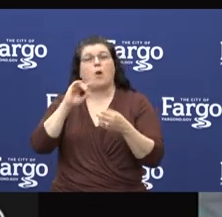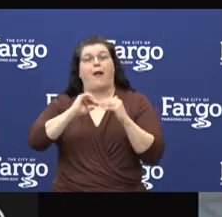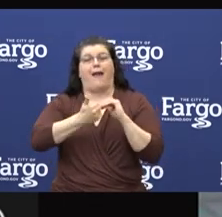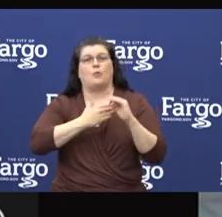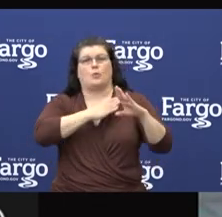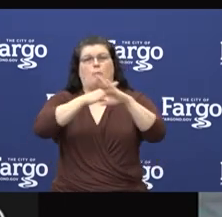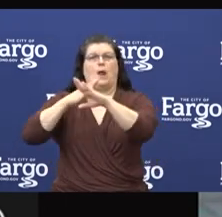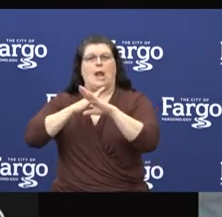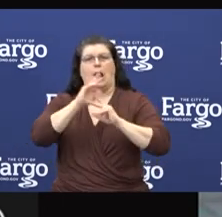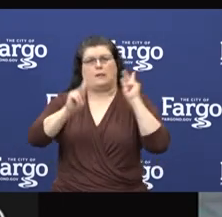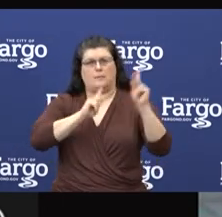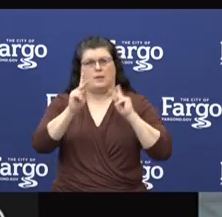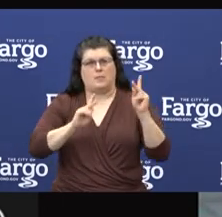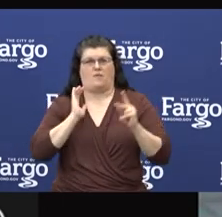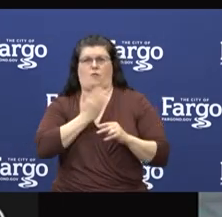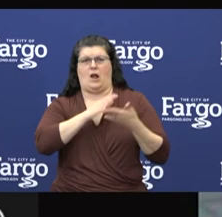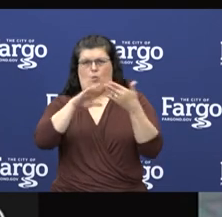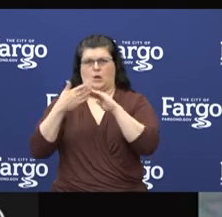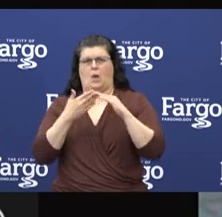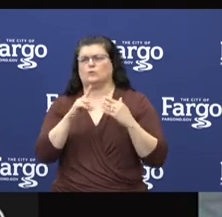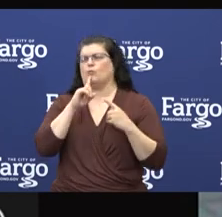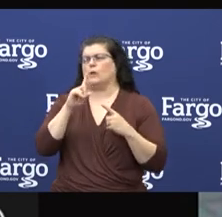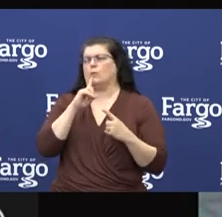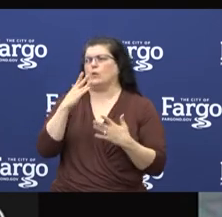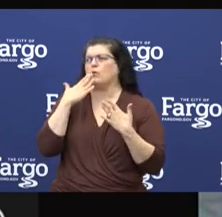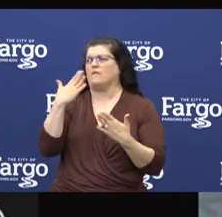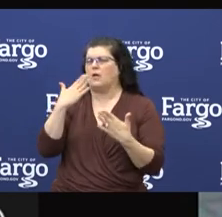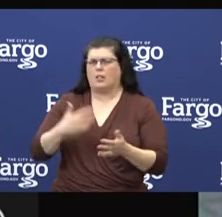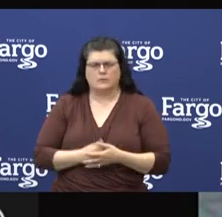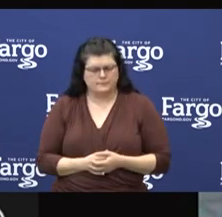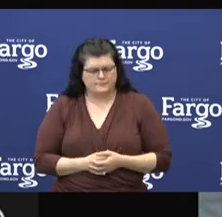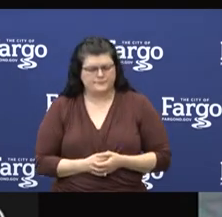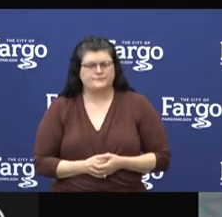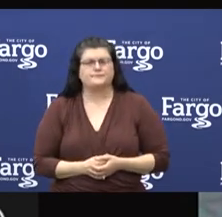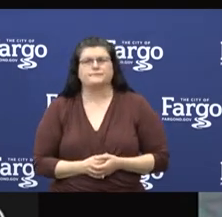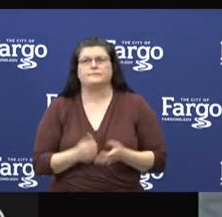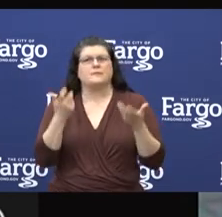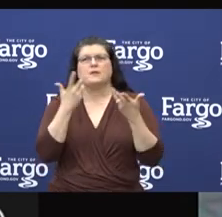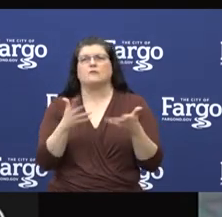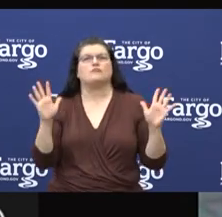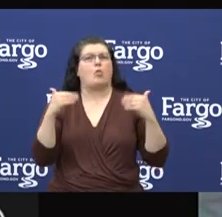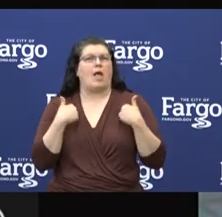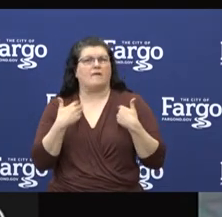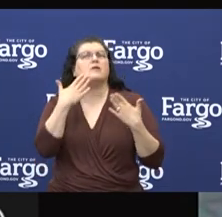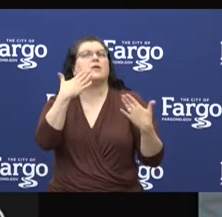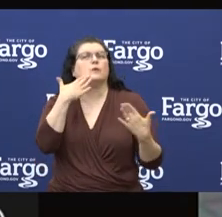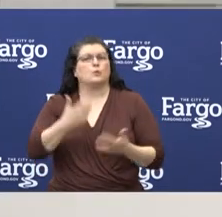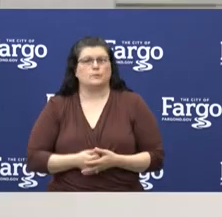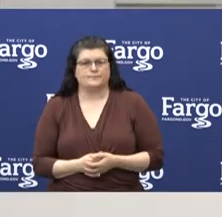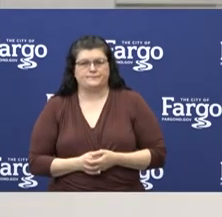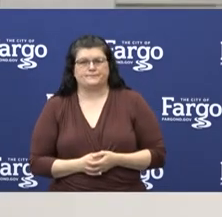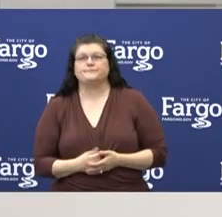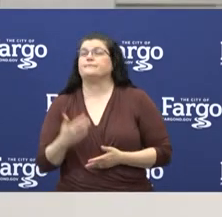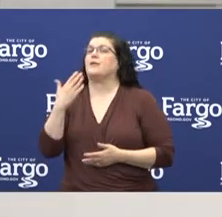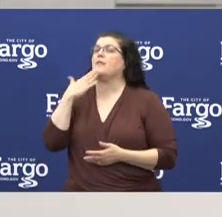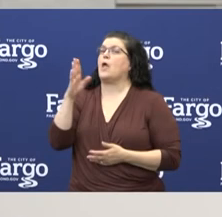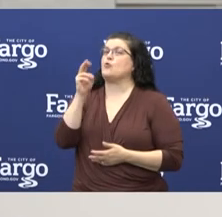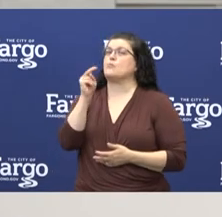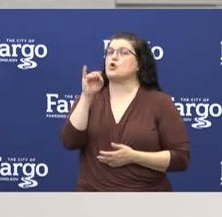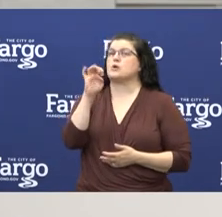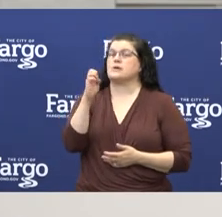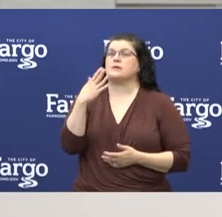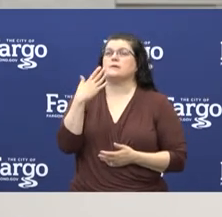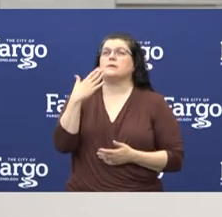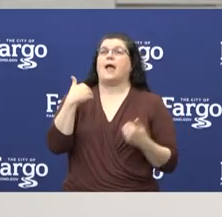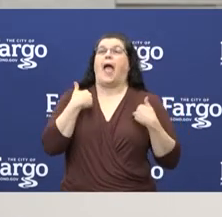public. So we're very grateful for that. That's all I have. Thank you. Thank you, Bernie. Glad we could